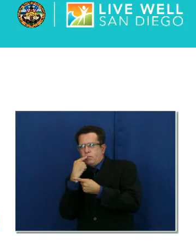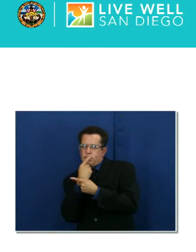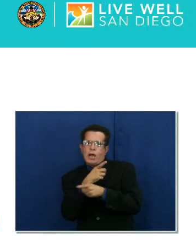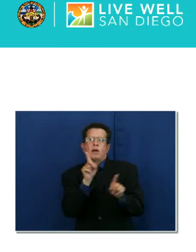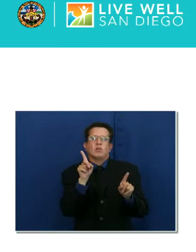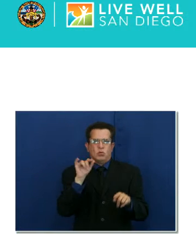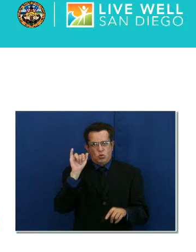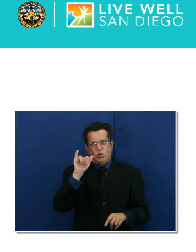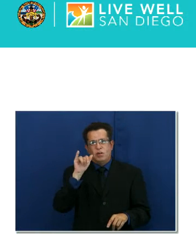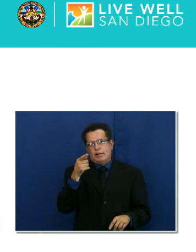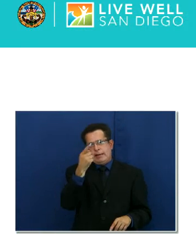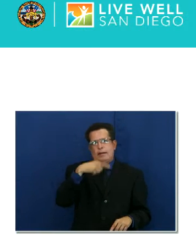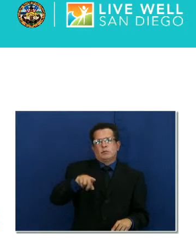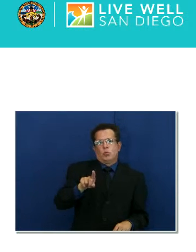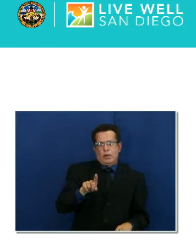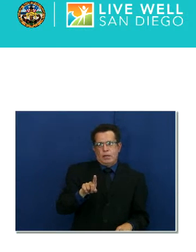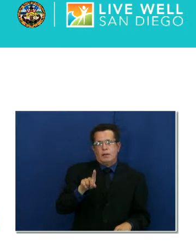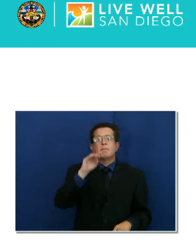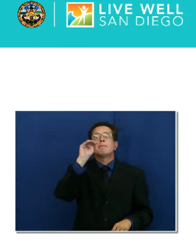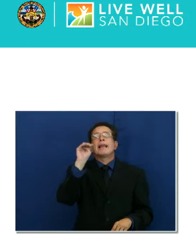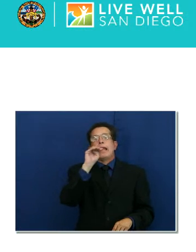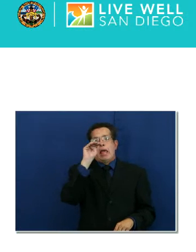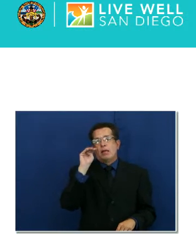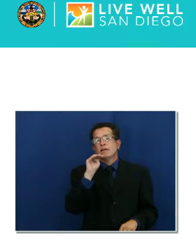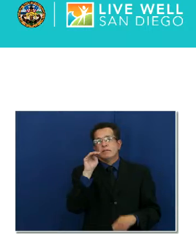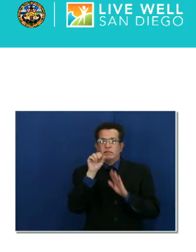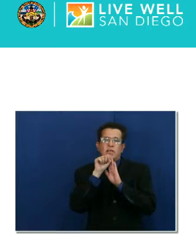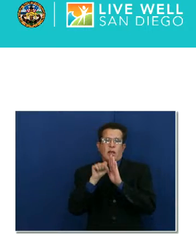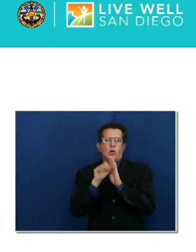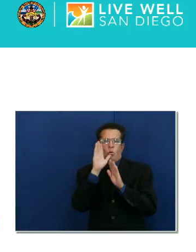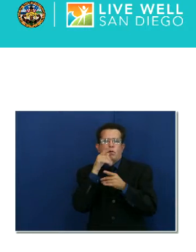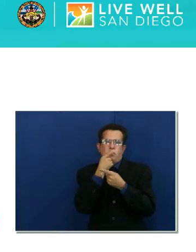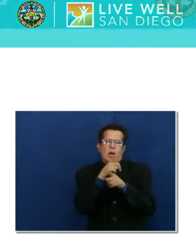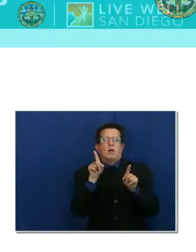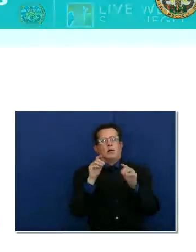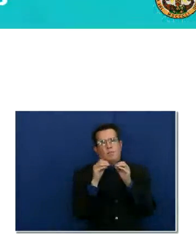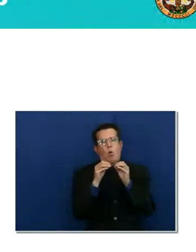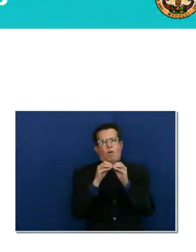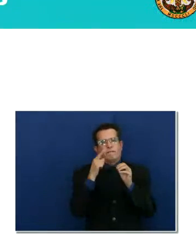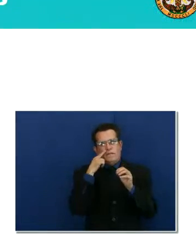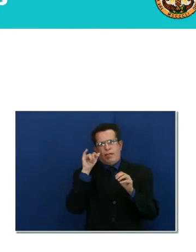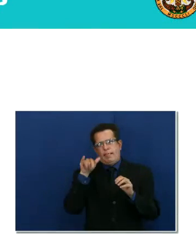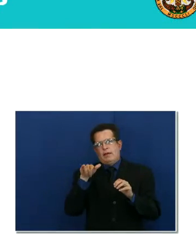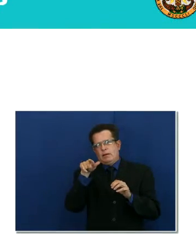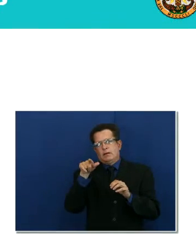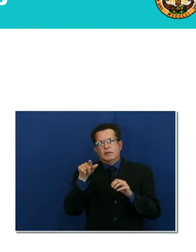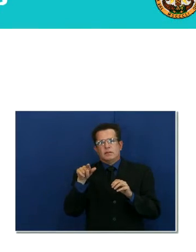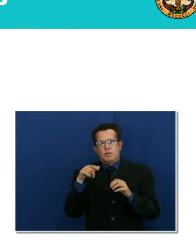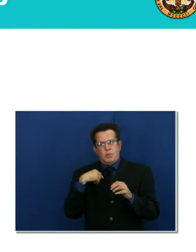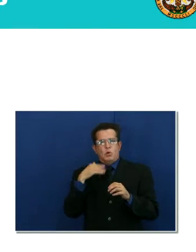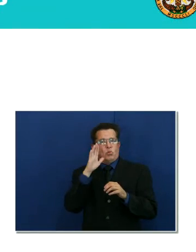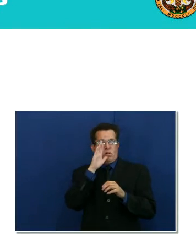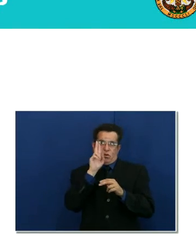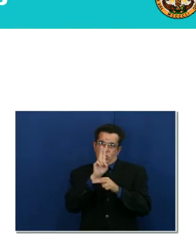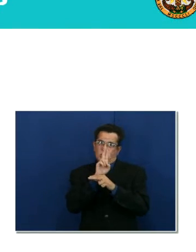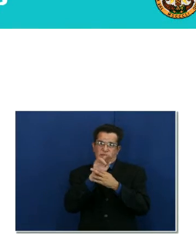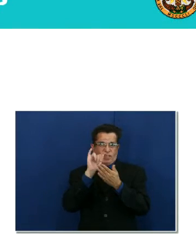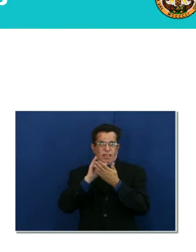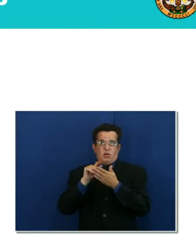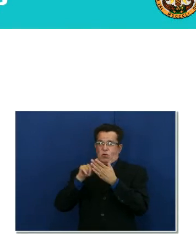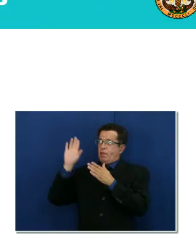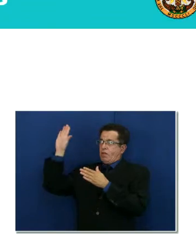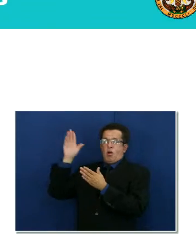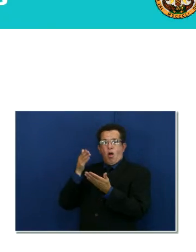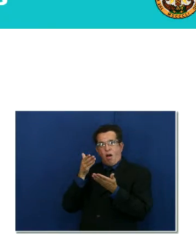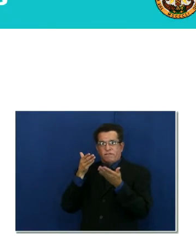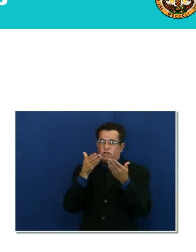released next Monday. So we will take the guidance